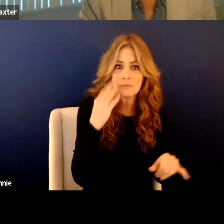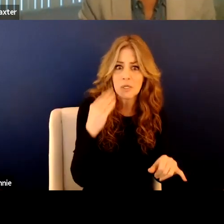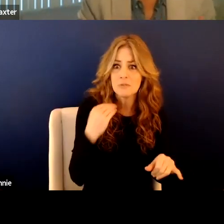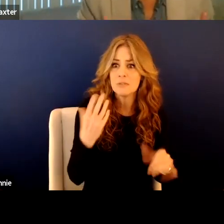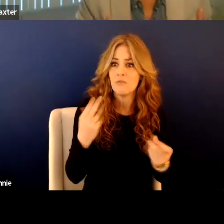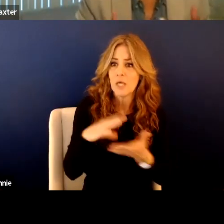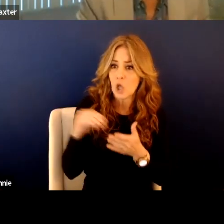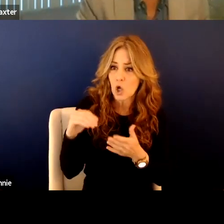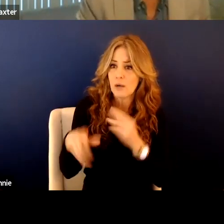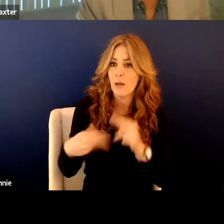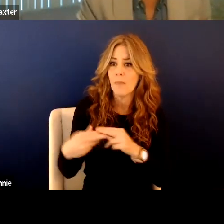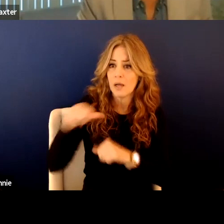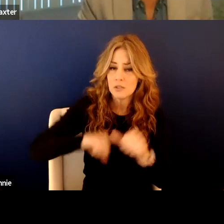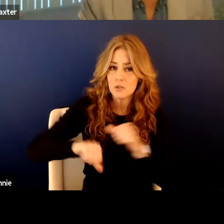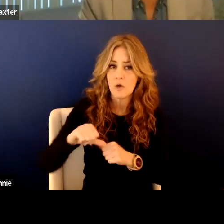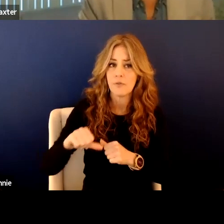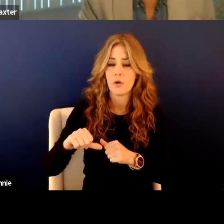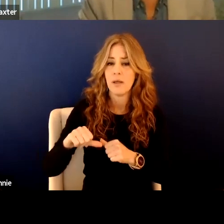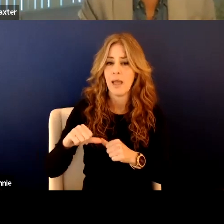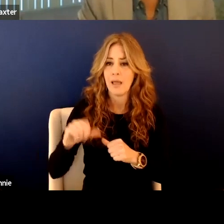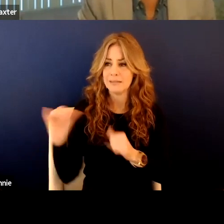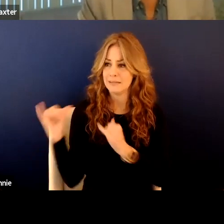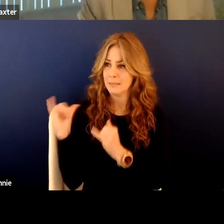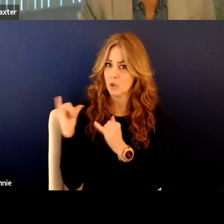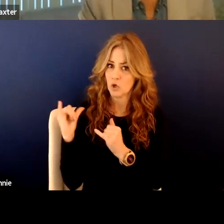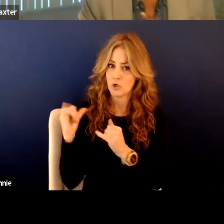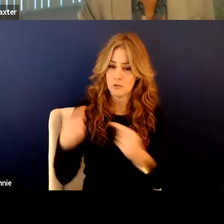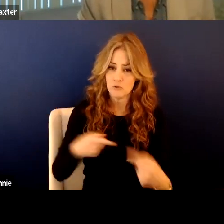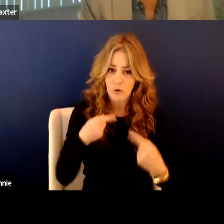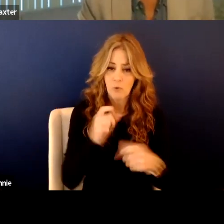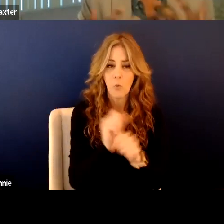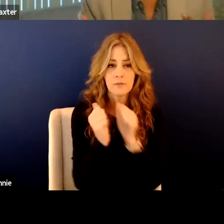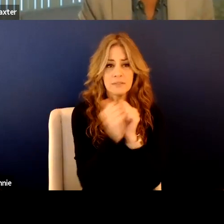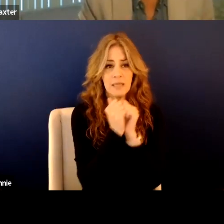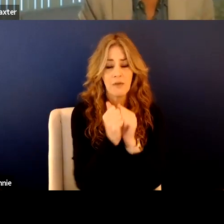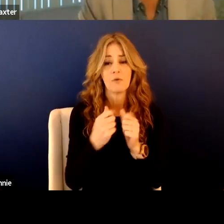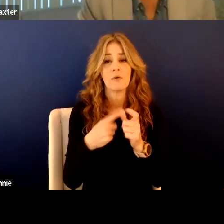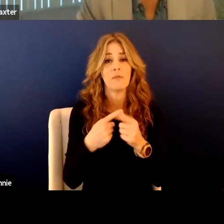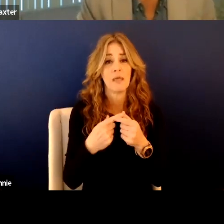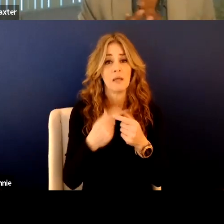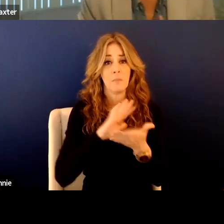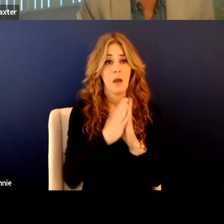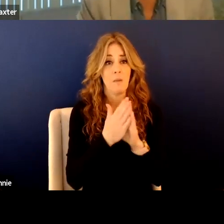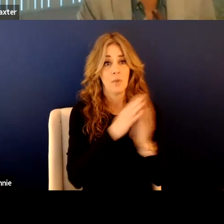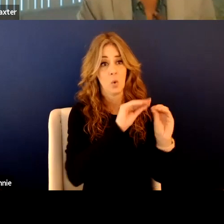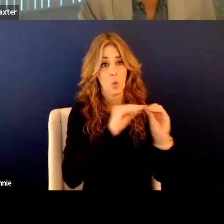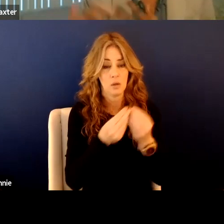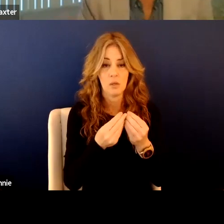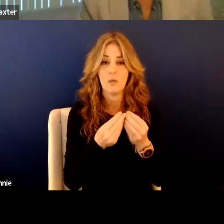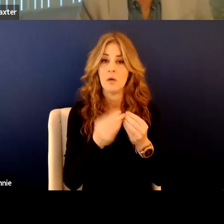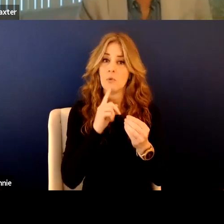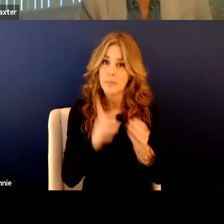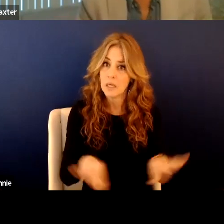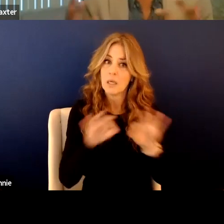one another, our collective struggles and like work together, then I think organizing will play a really, really important role in like bolstering our demands,